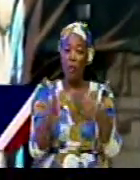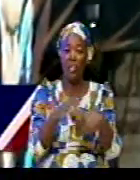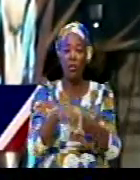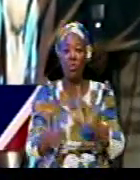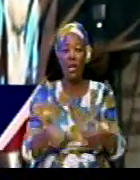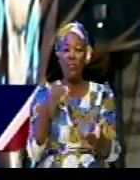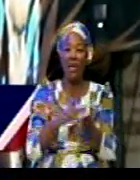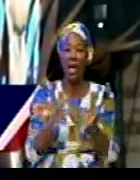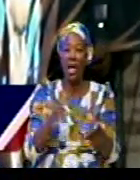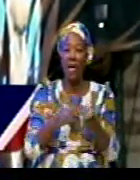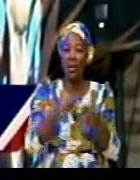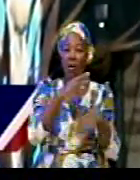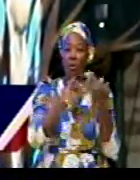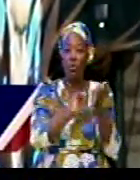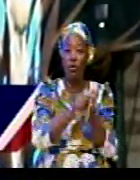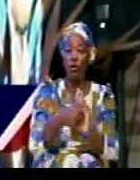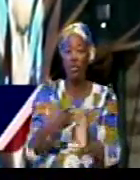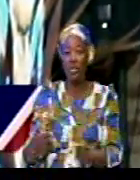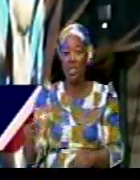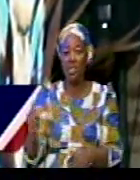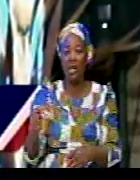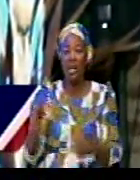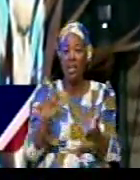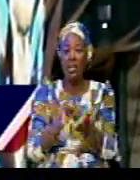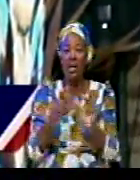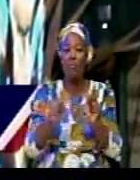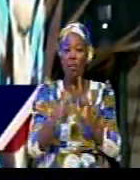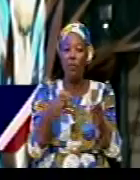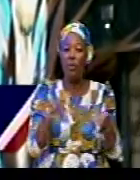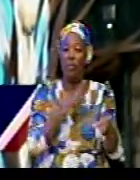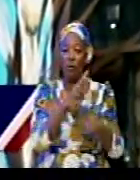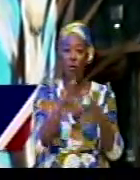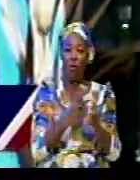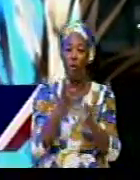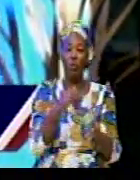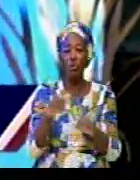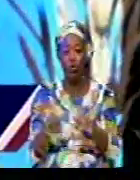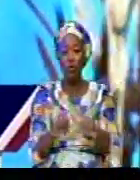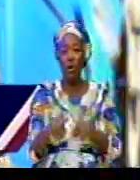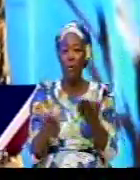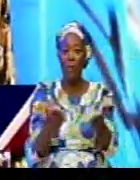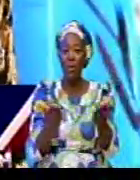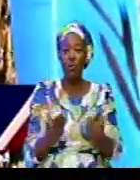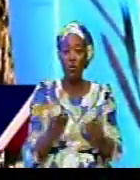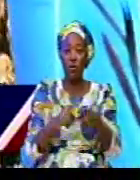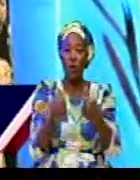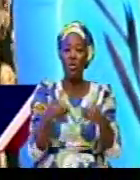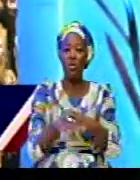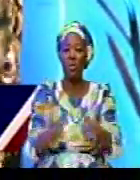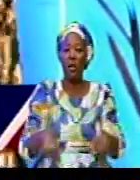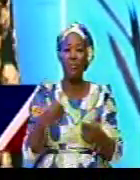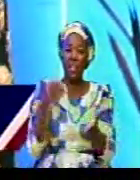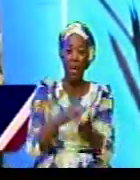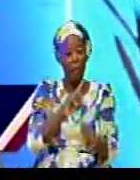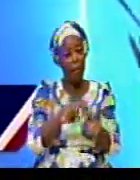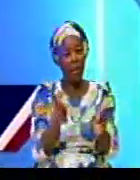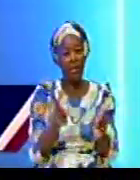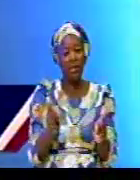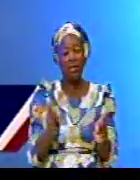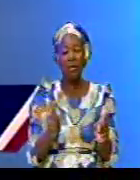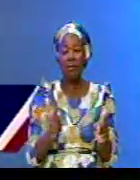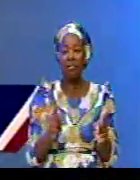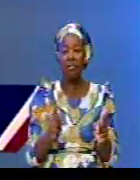the practices of the world might want to come to your life again, and all those things that the people of the world